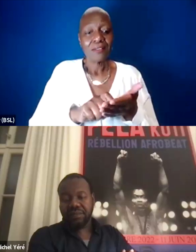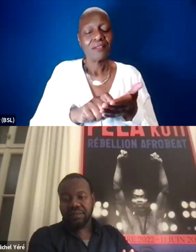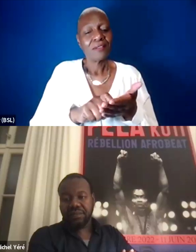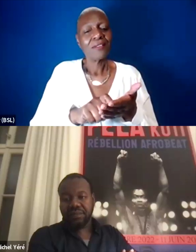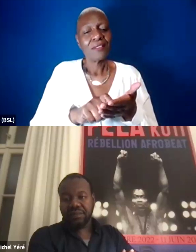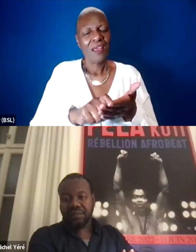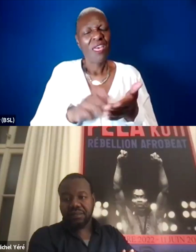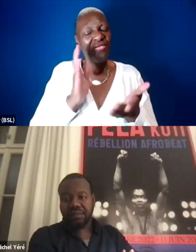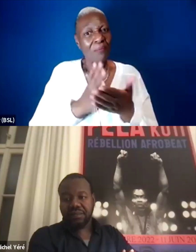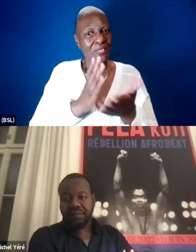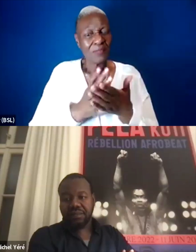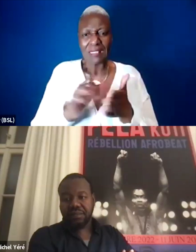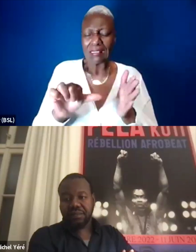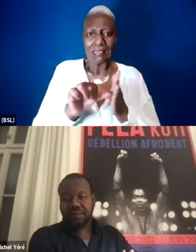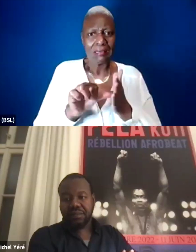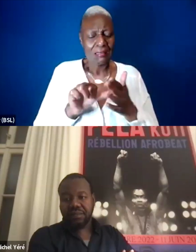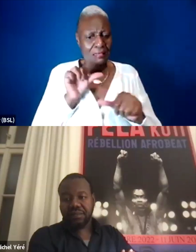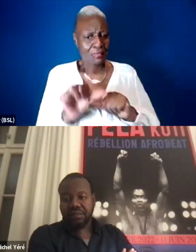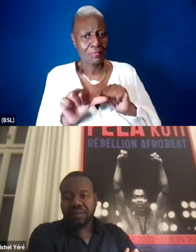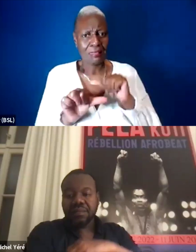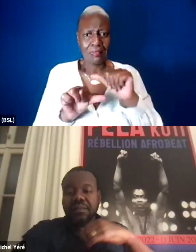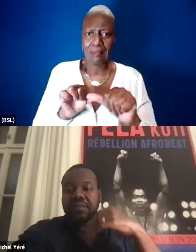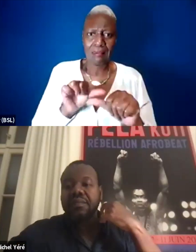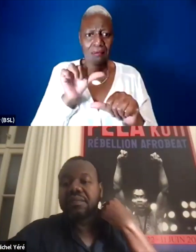an incredibly difficult process. And